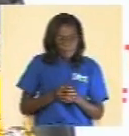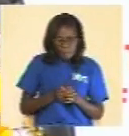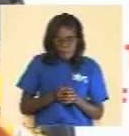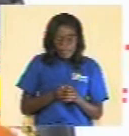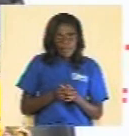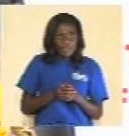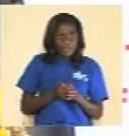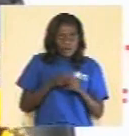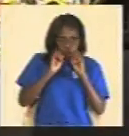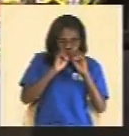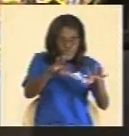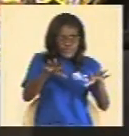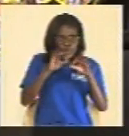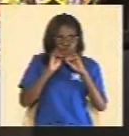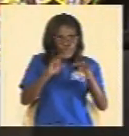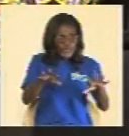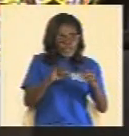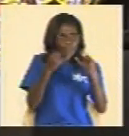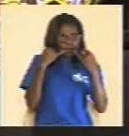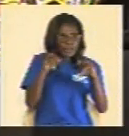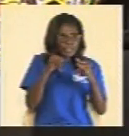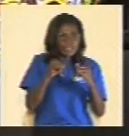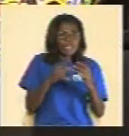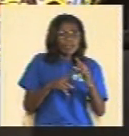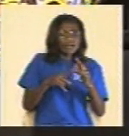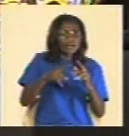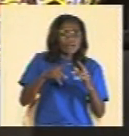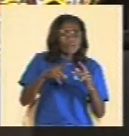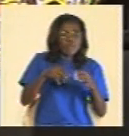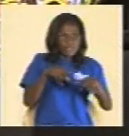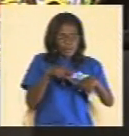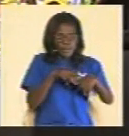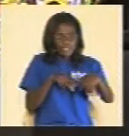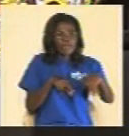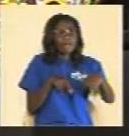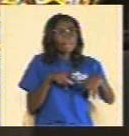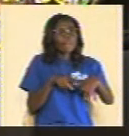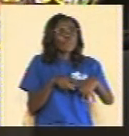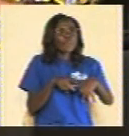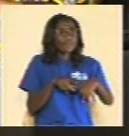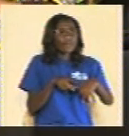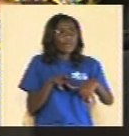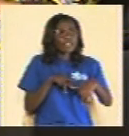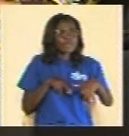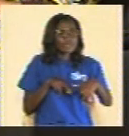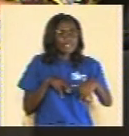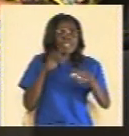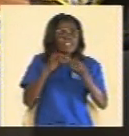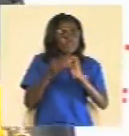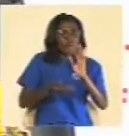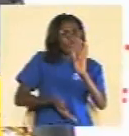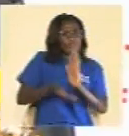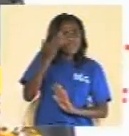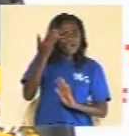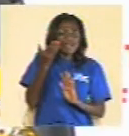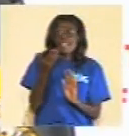give out information, to actually, especially in the Zambezi region, where we have the highest number of cases,